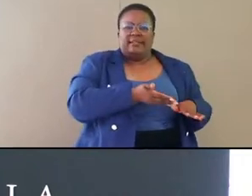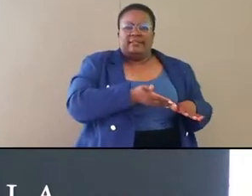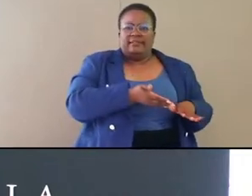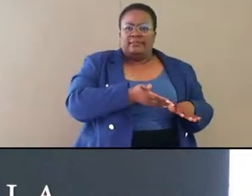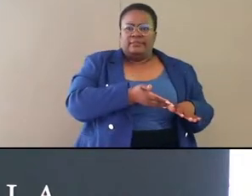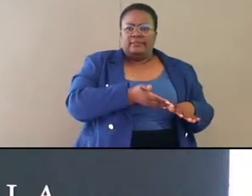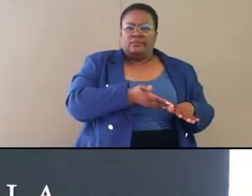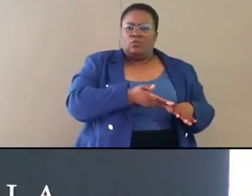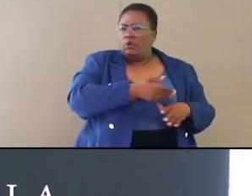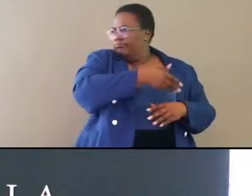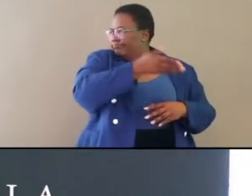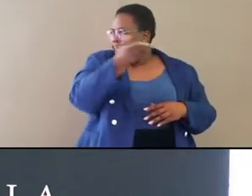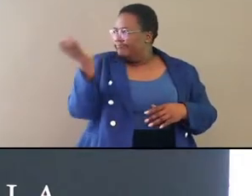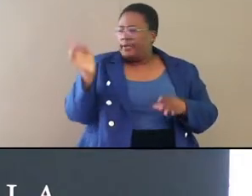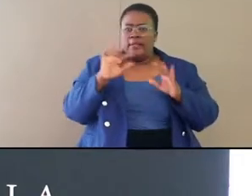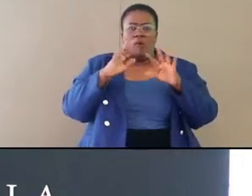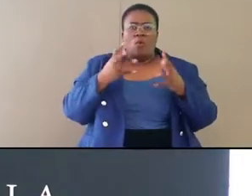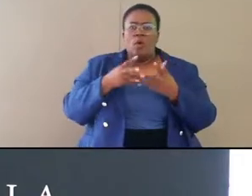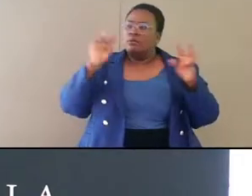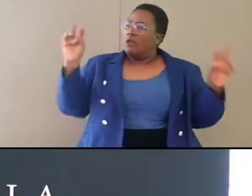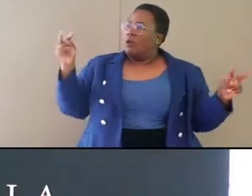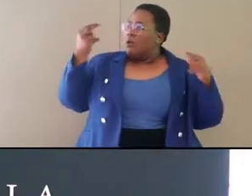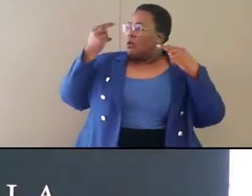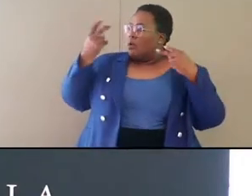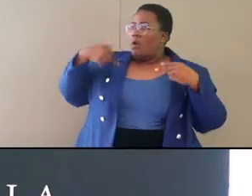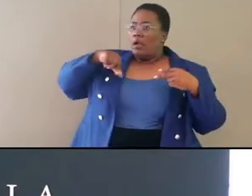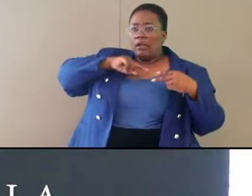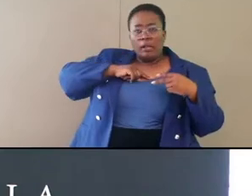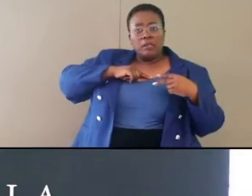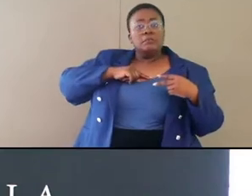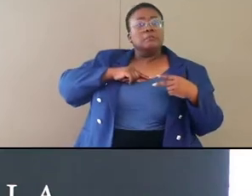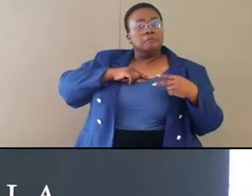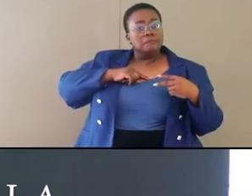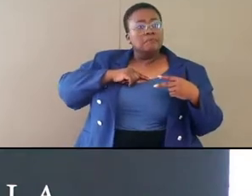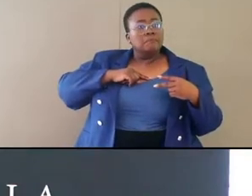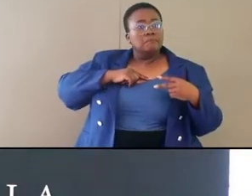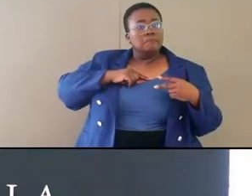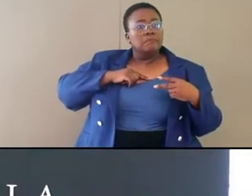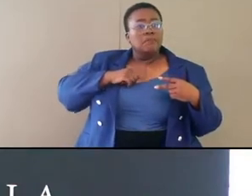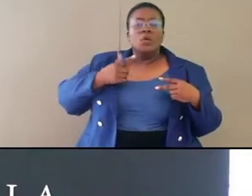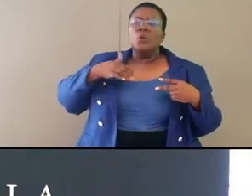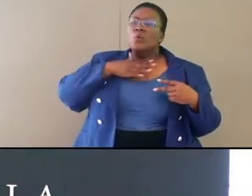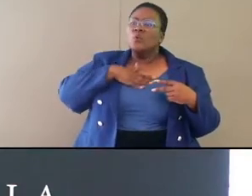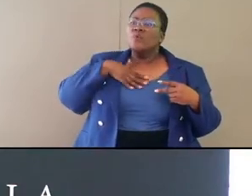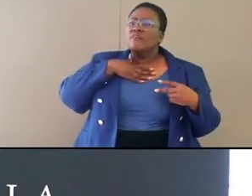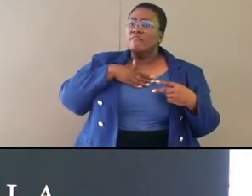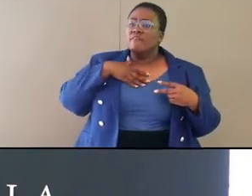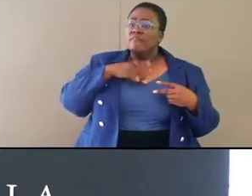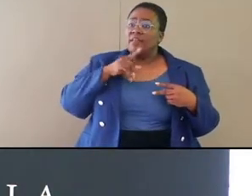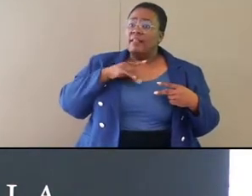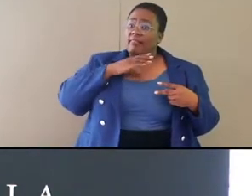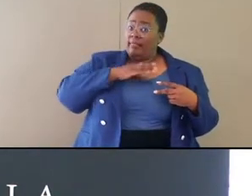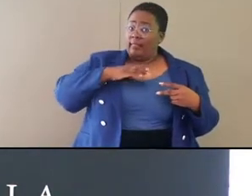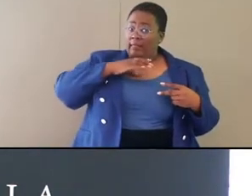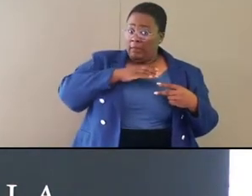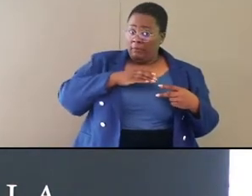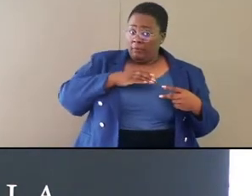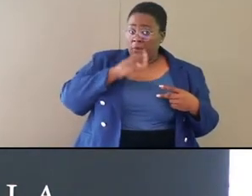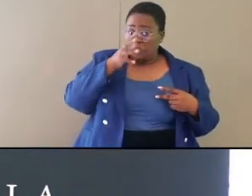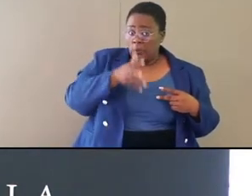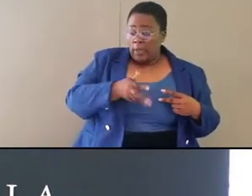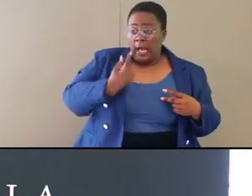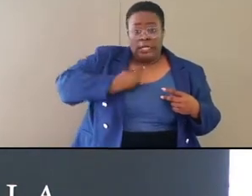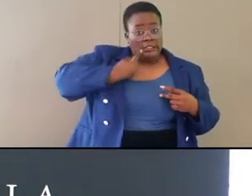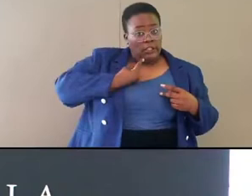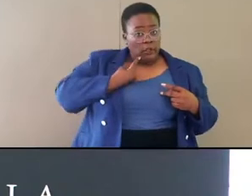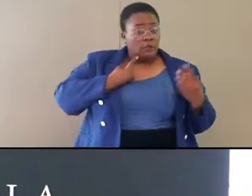They look at us and they say to us, are we going to feel this comfort that we live in ourselves